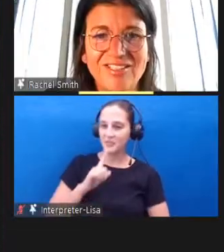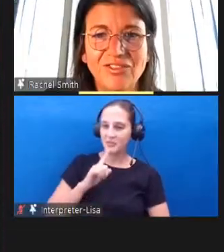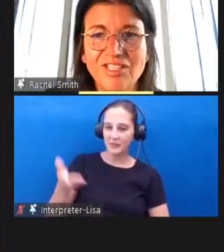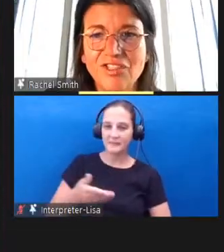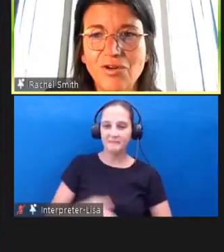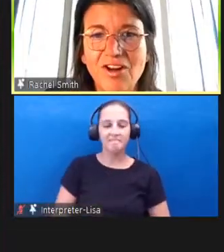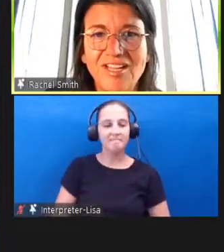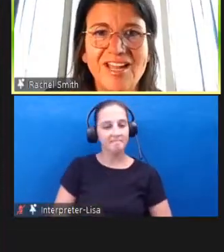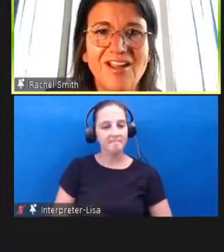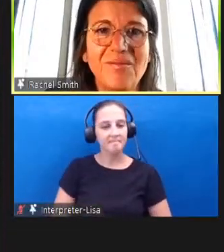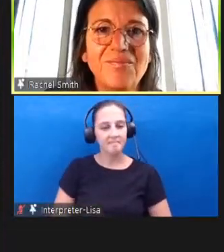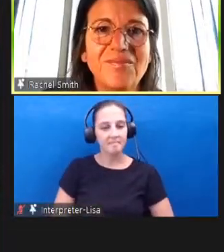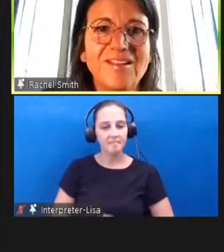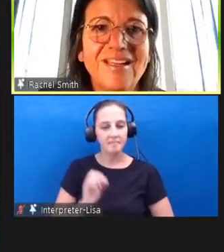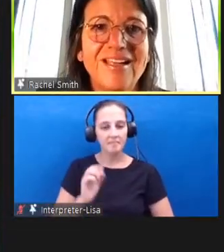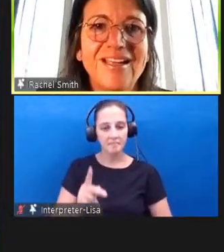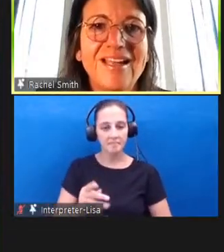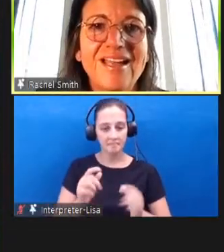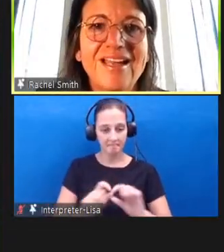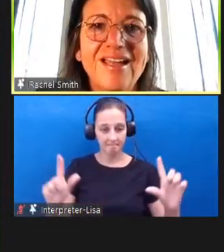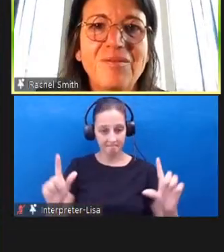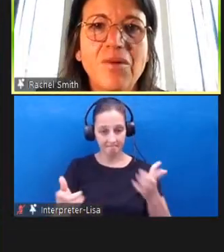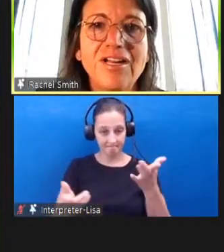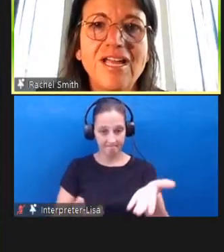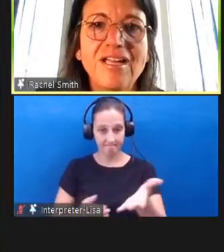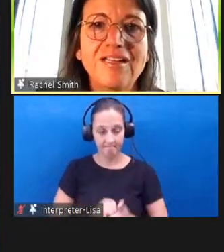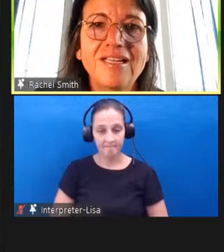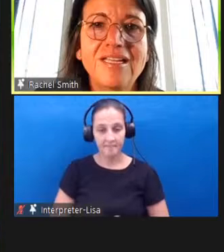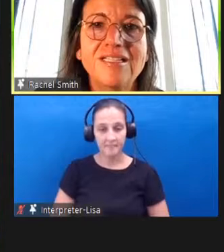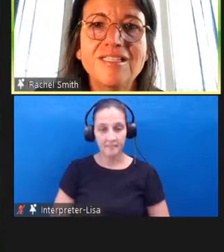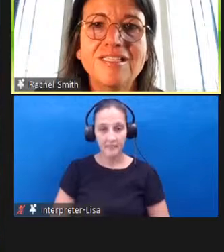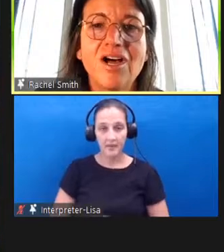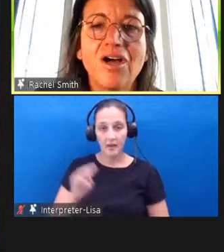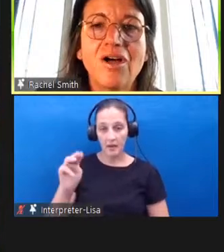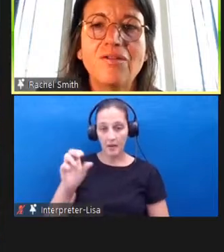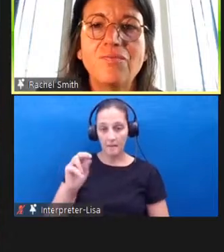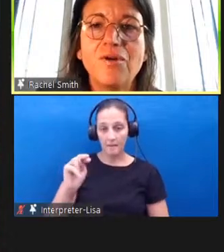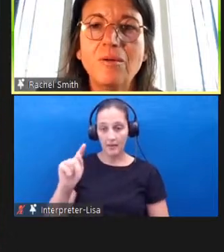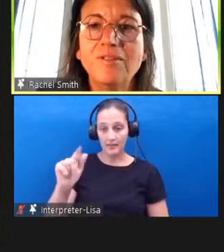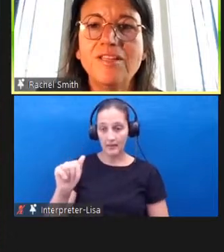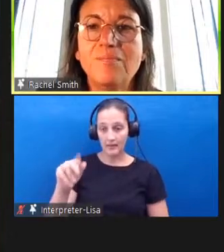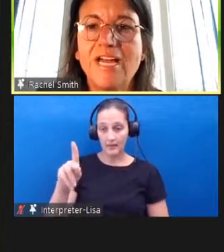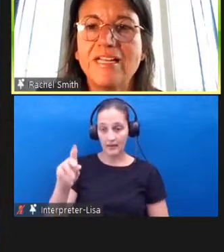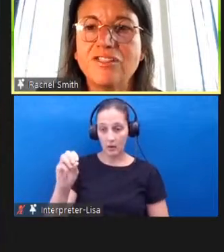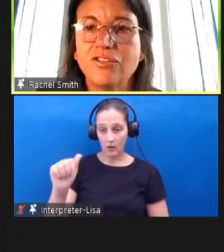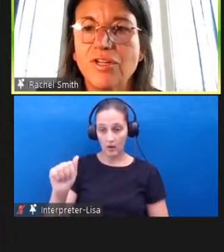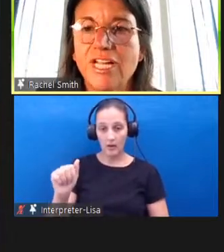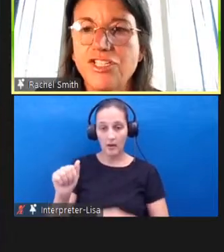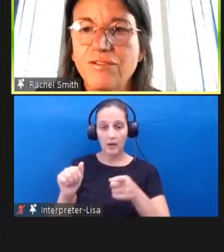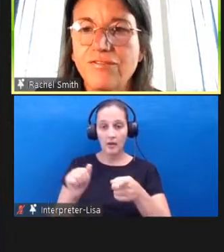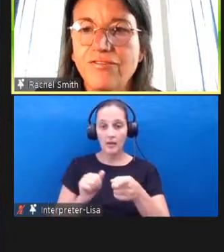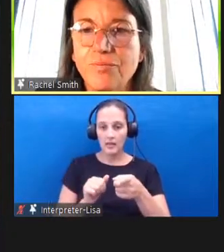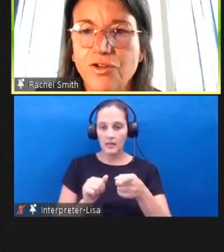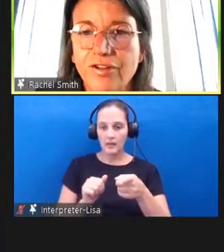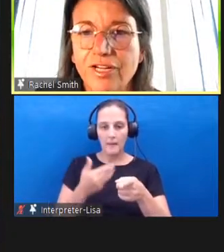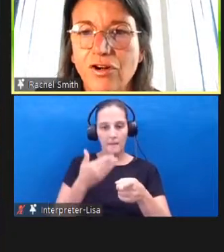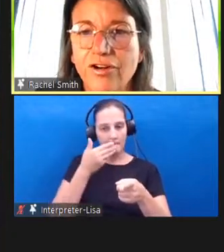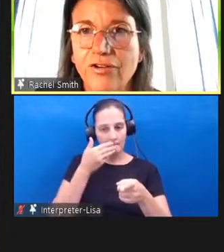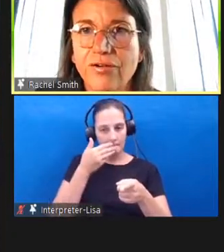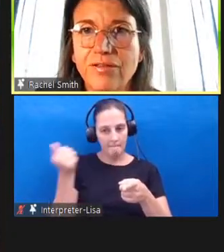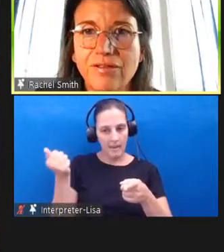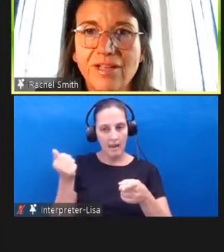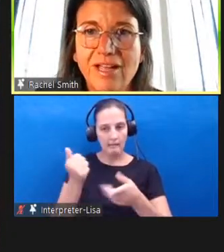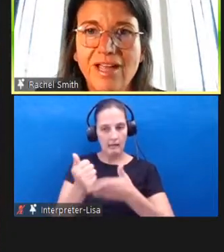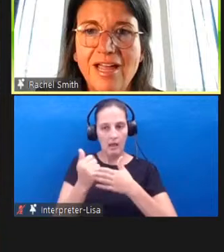All right, so let's go to Mauna Kea. And Mauna Kea is probably the best location for observing